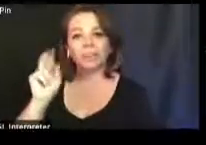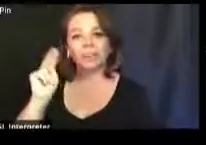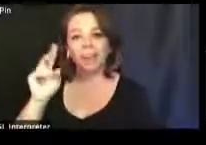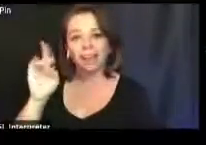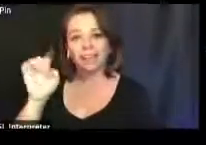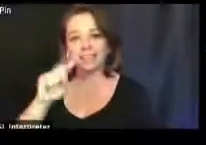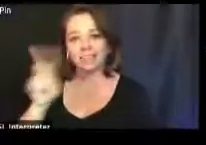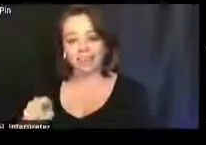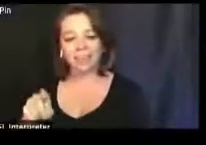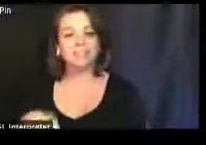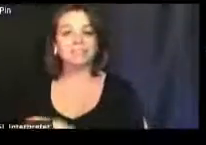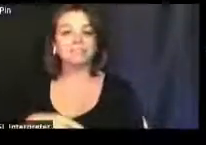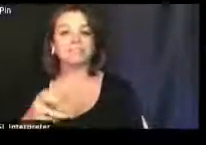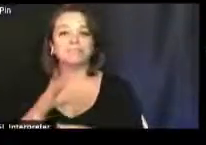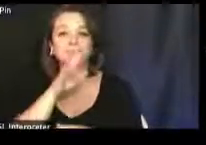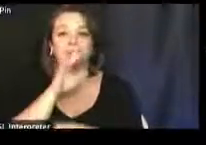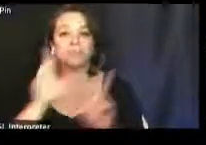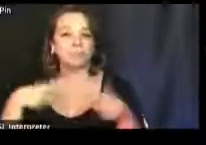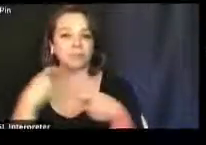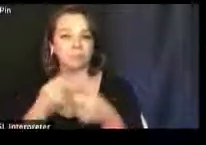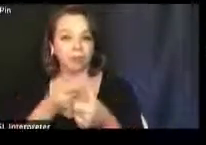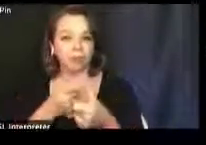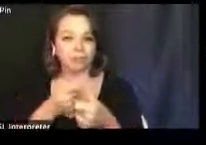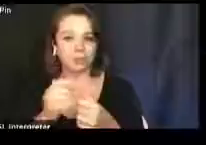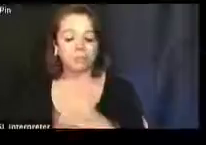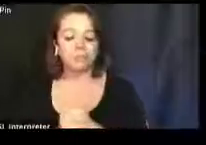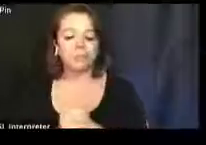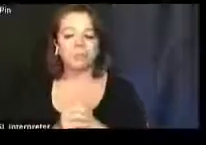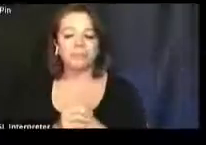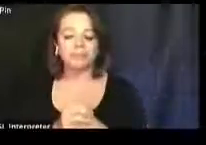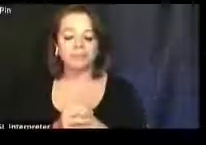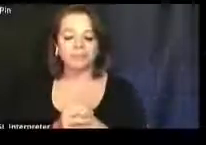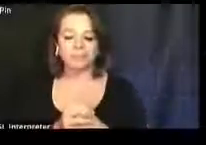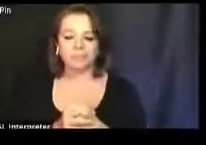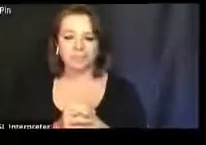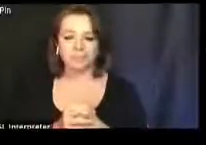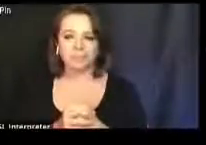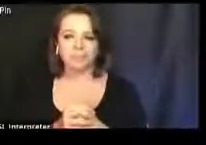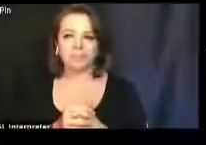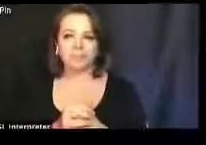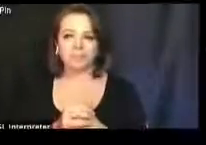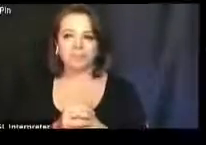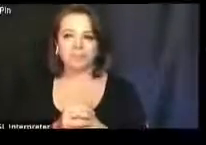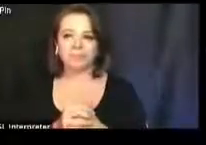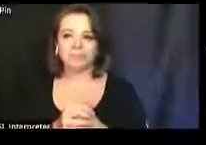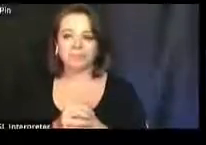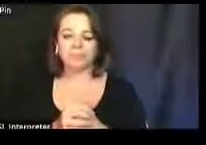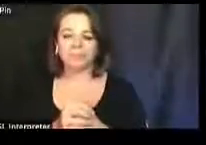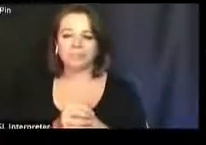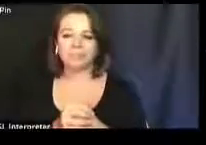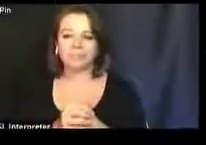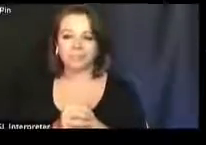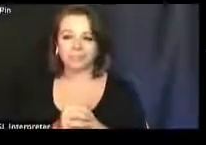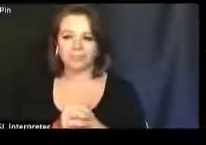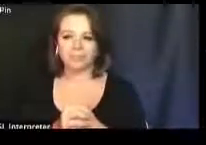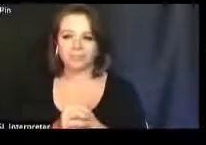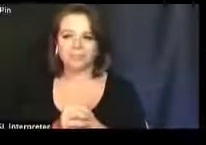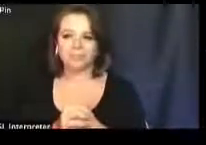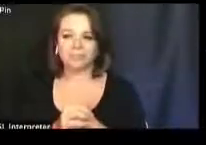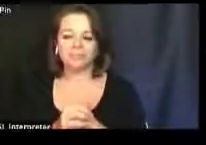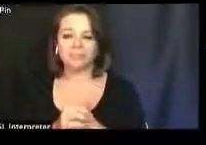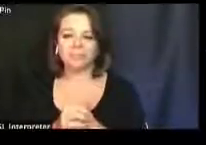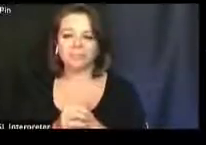tardes, California, especialmente los que viven en el condado de Los Ángeles. Soy Alicia Fernández del condado de Yolo y